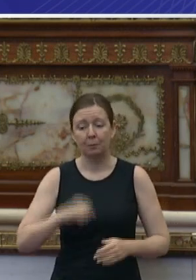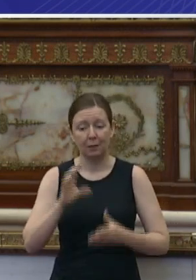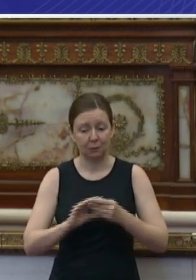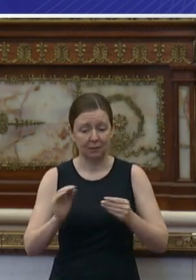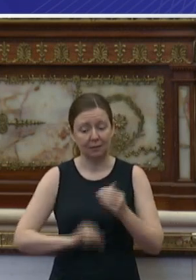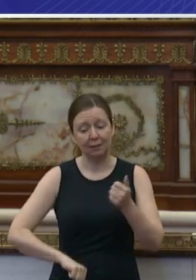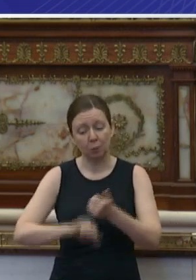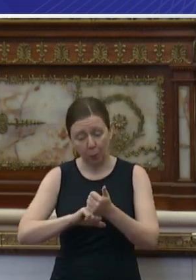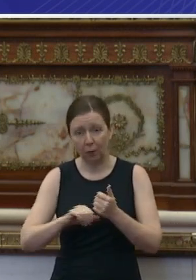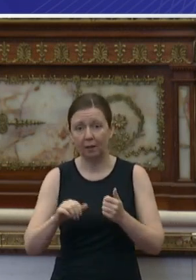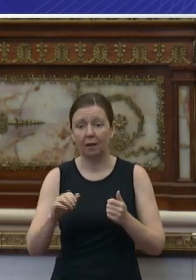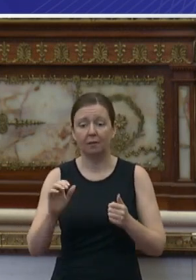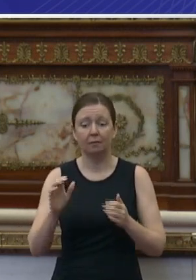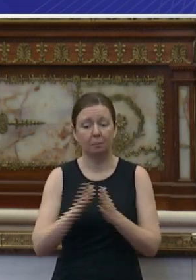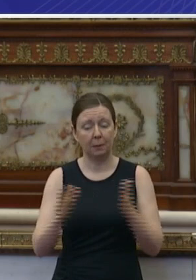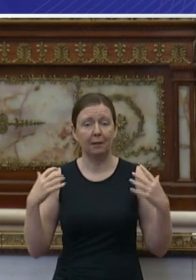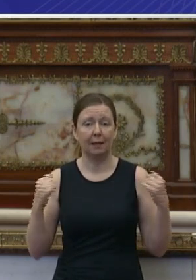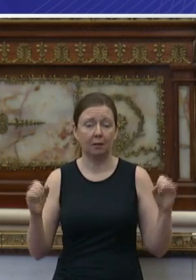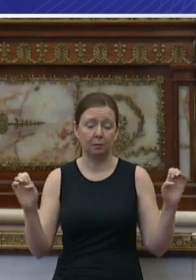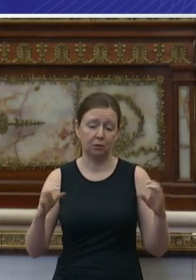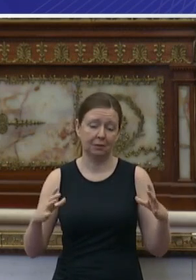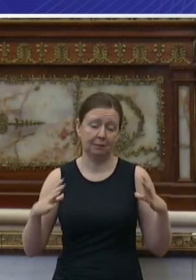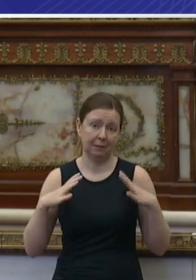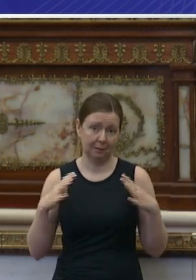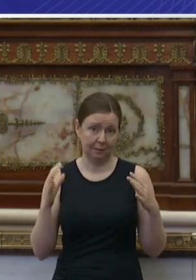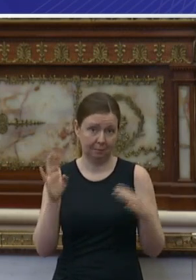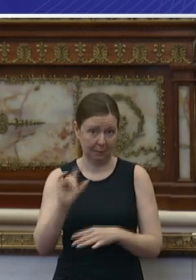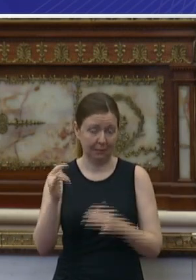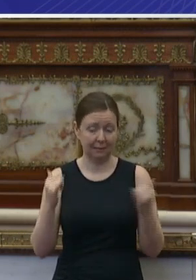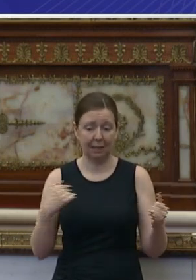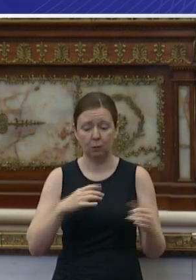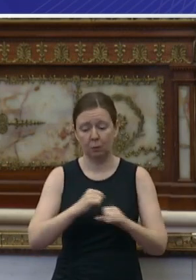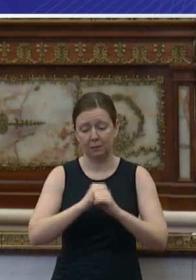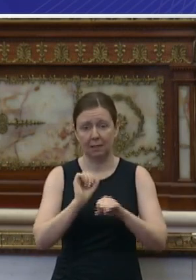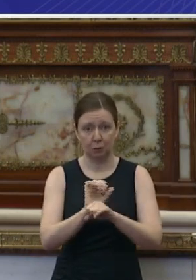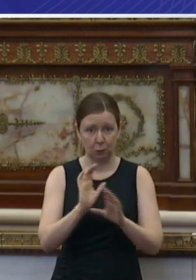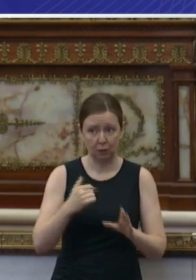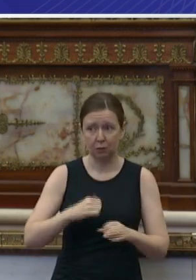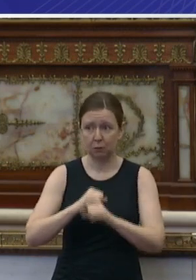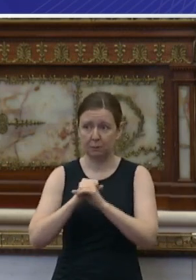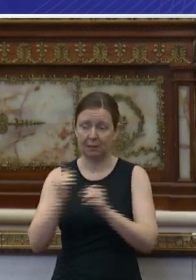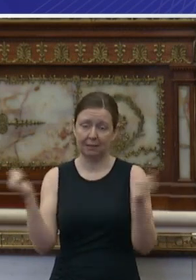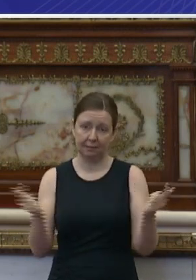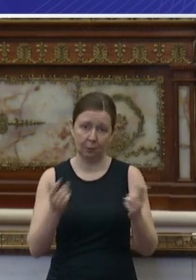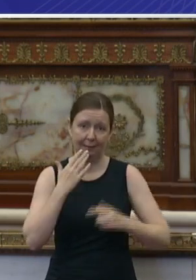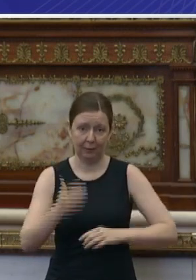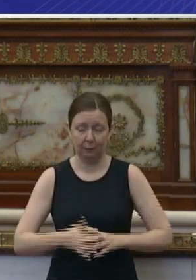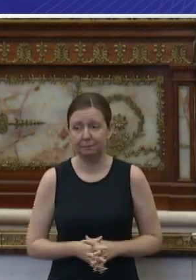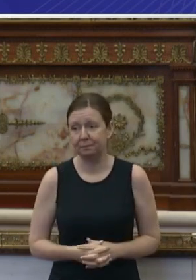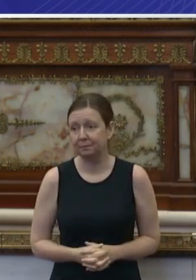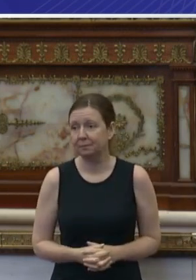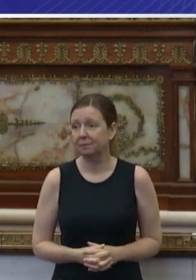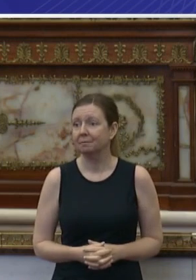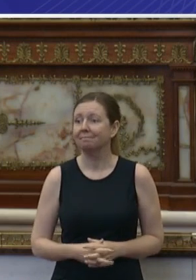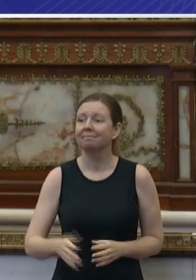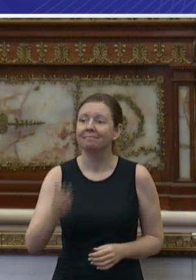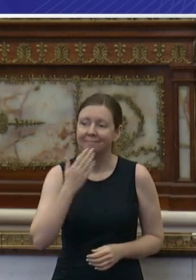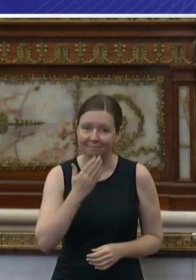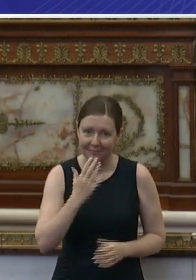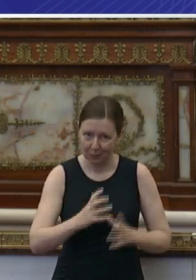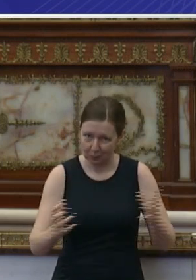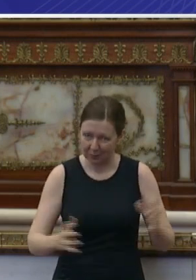testify in support of public health emergency leave bill today because I believe that when we protect our workers, we protect everyone. Thank you